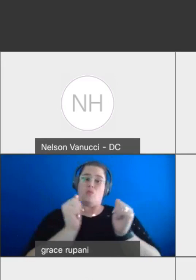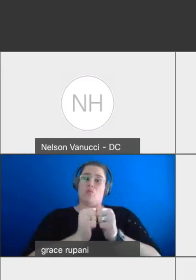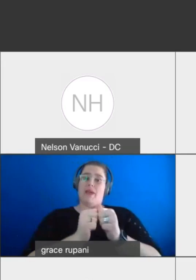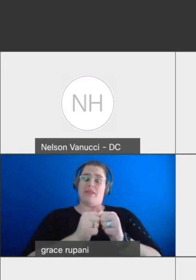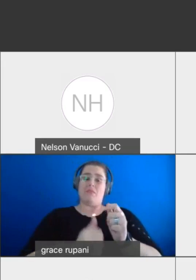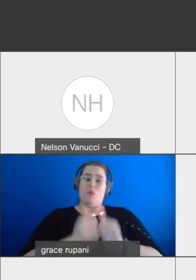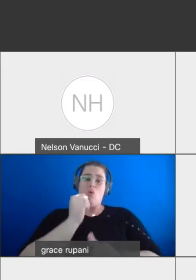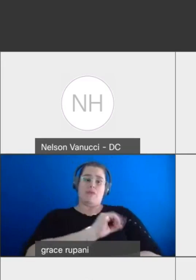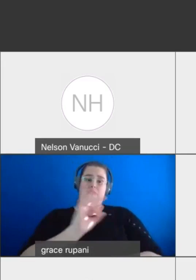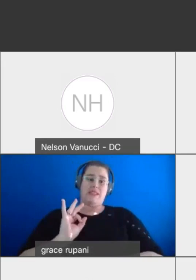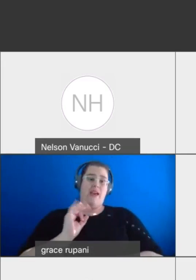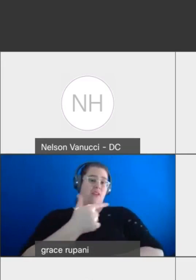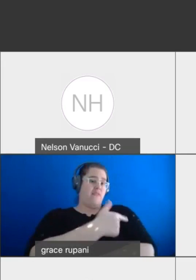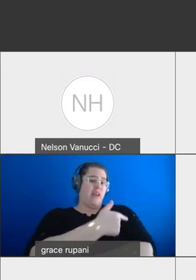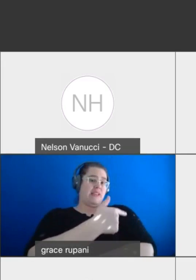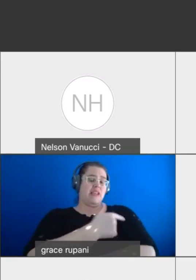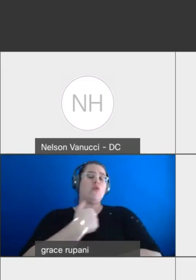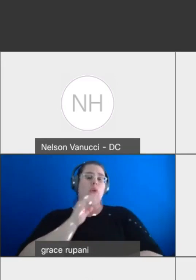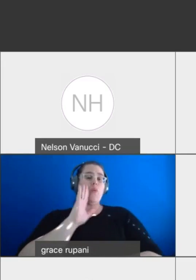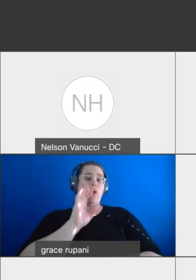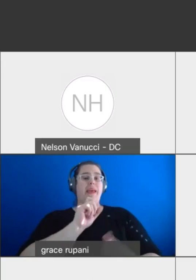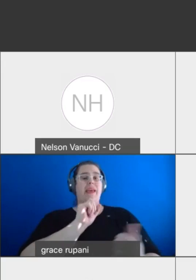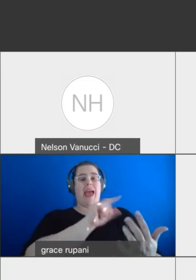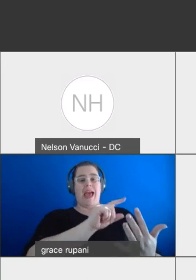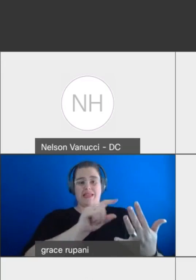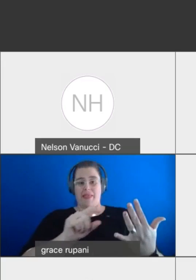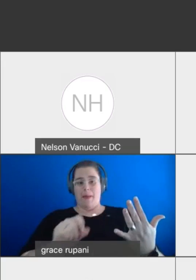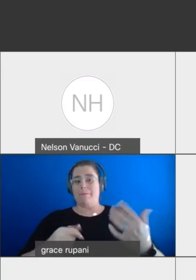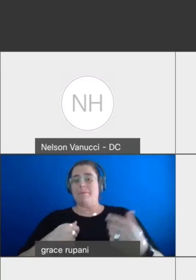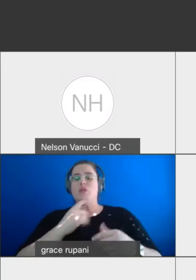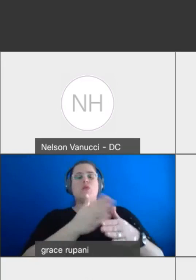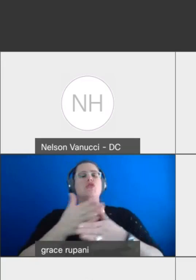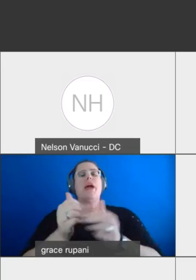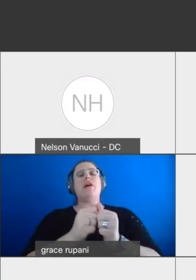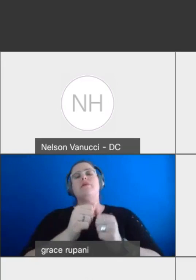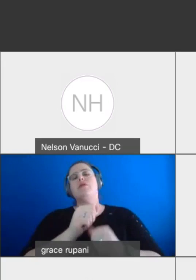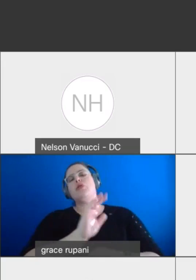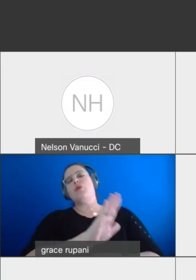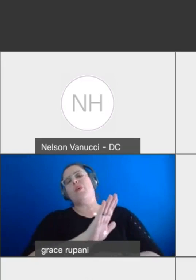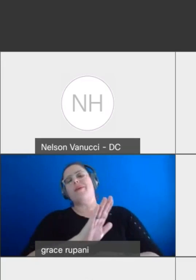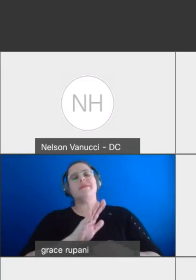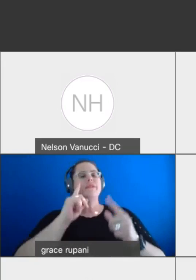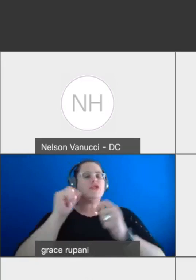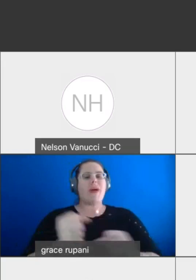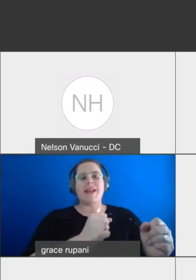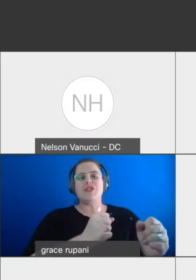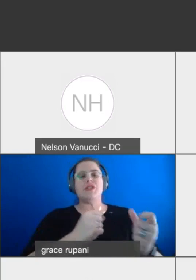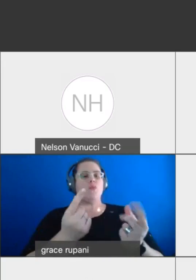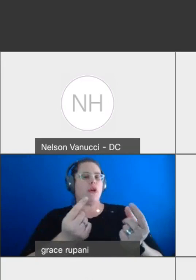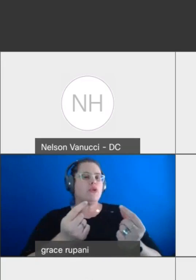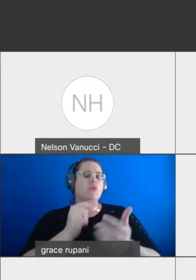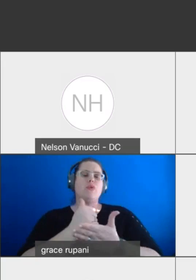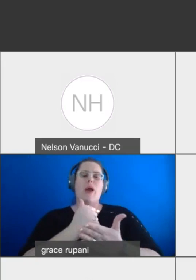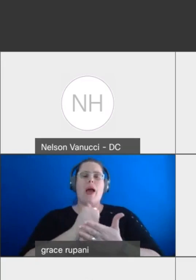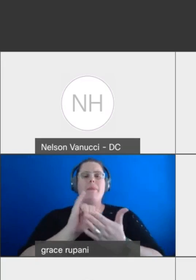vaccinated to share with other provider agencies what strategies they used so that we can